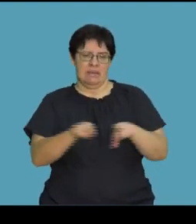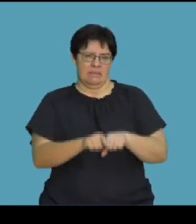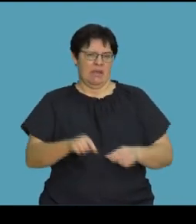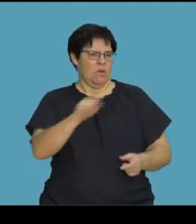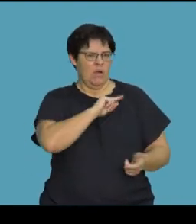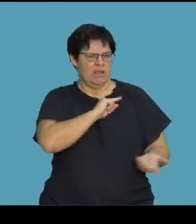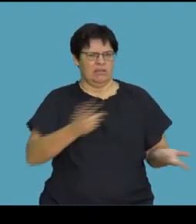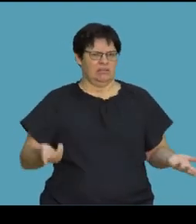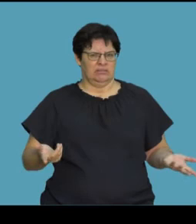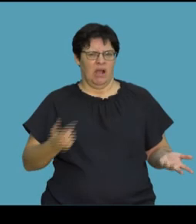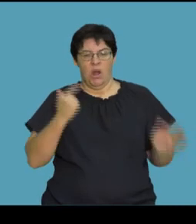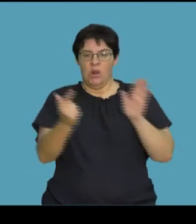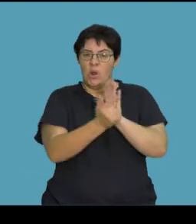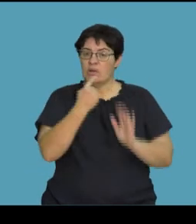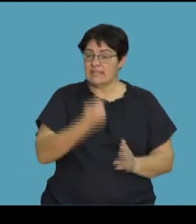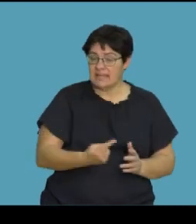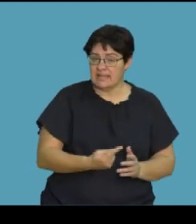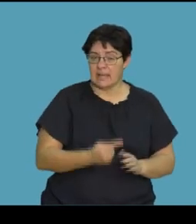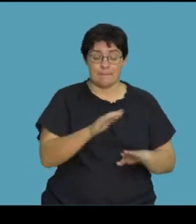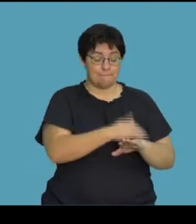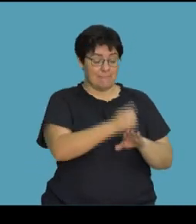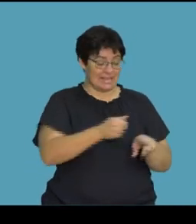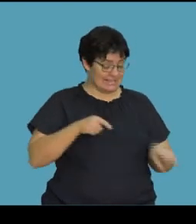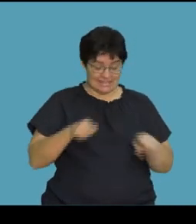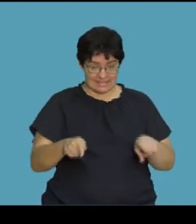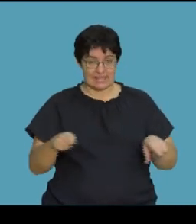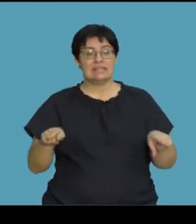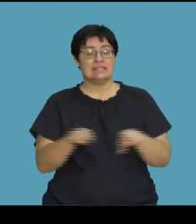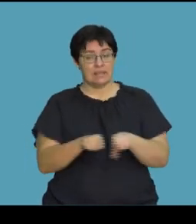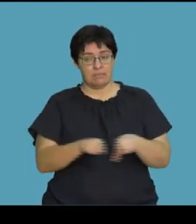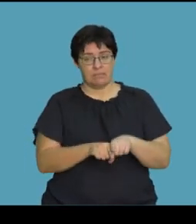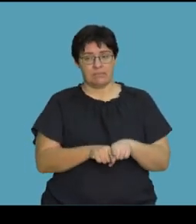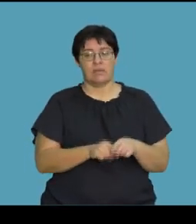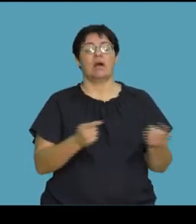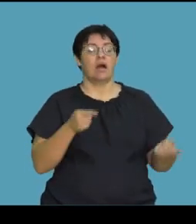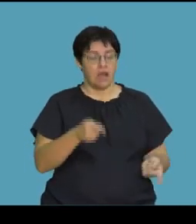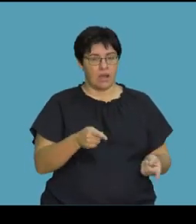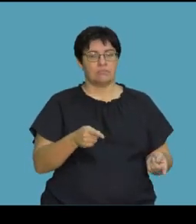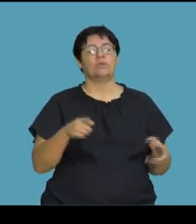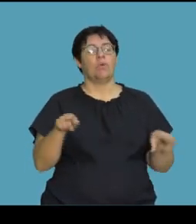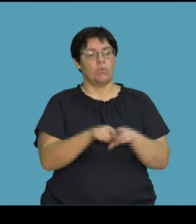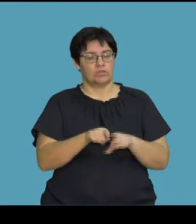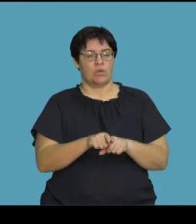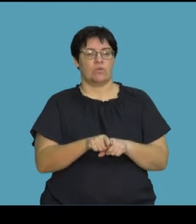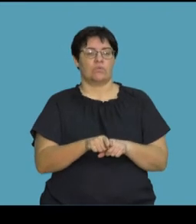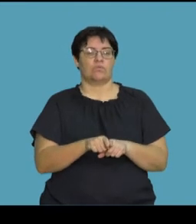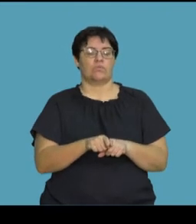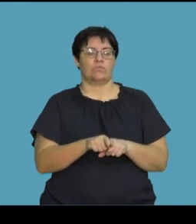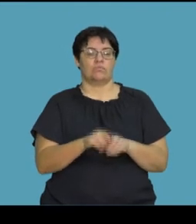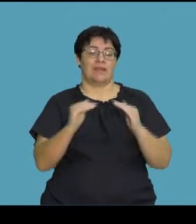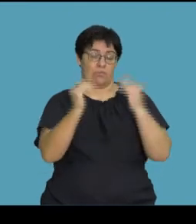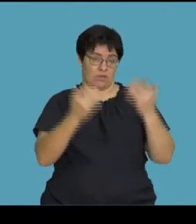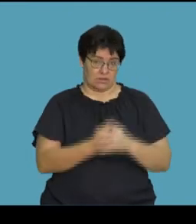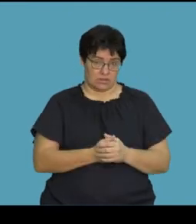Why? Because the law says when the bases are the same, the exponents must also be equal, right? So,